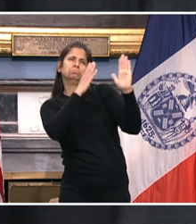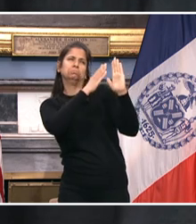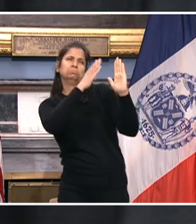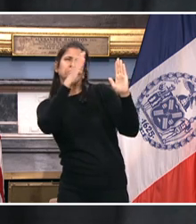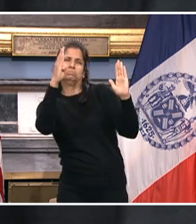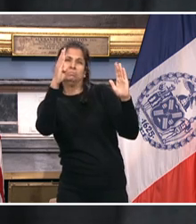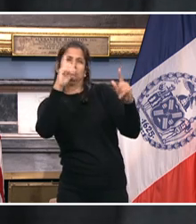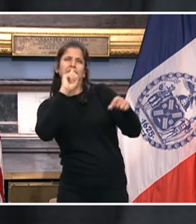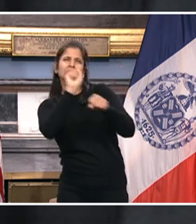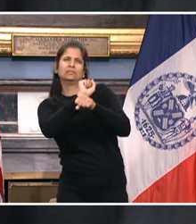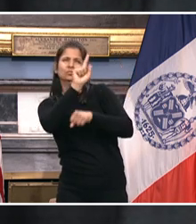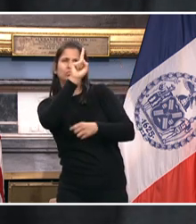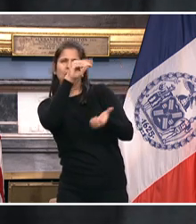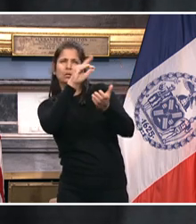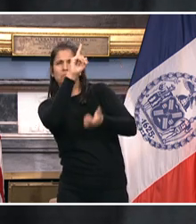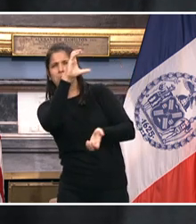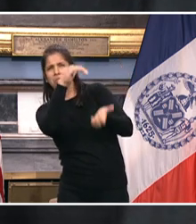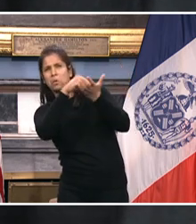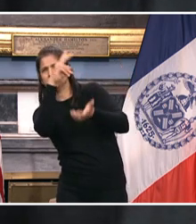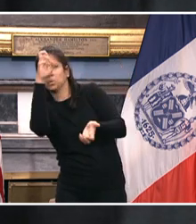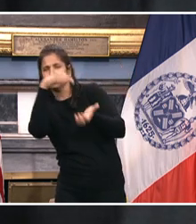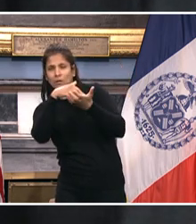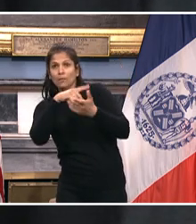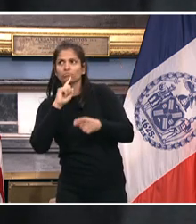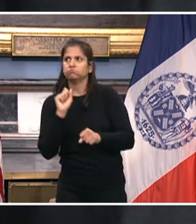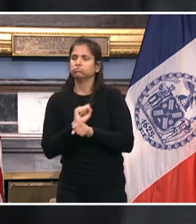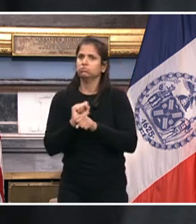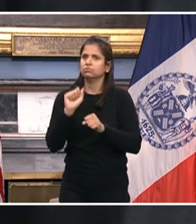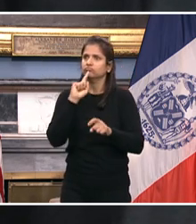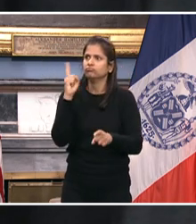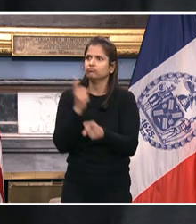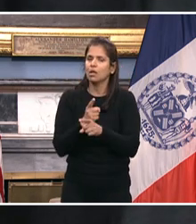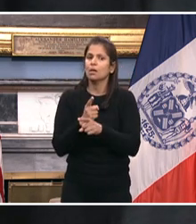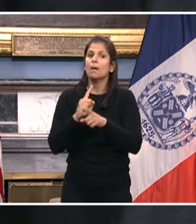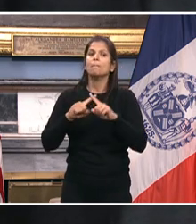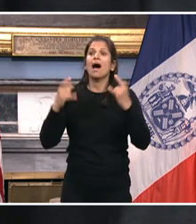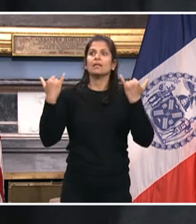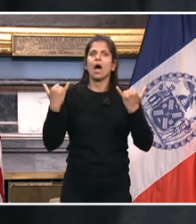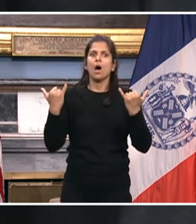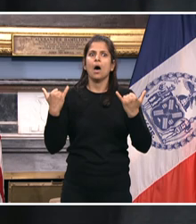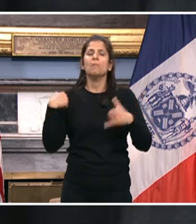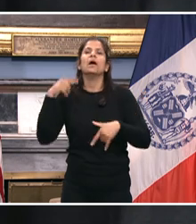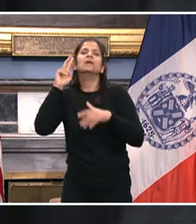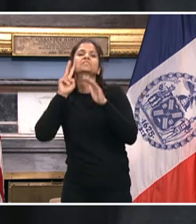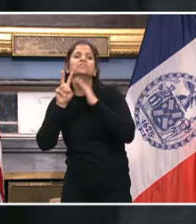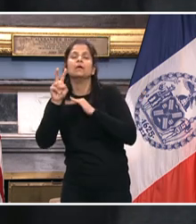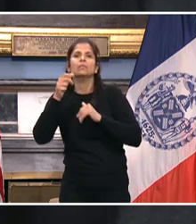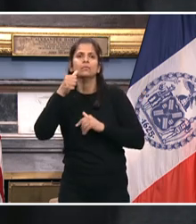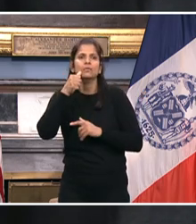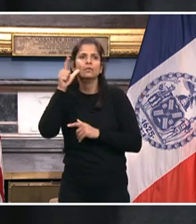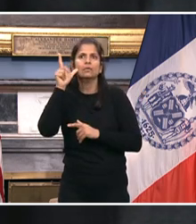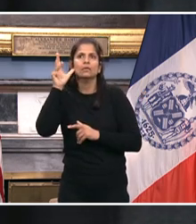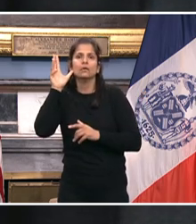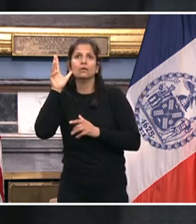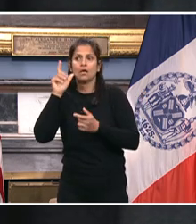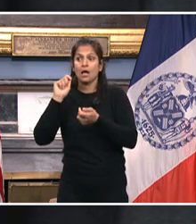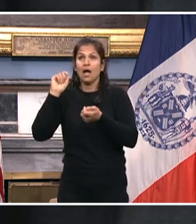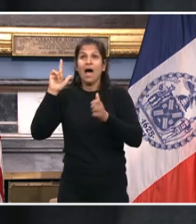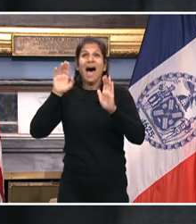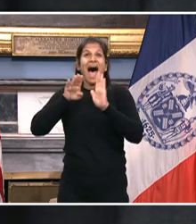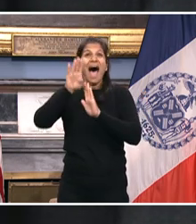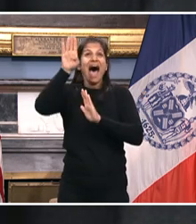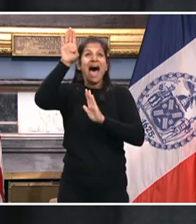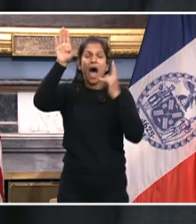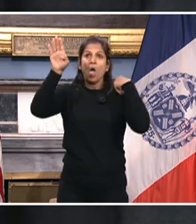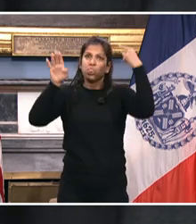to hear there is a profound danger of resurgence if we all don't handle this right, and we've seen it in other parts of the world. So we're